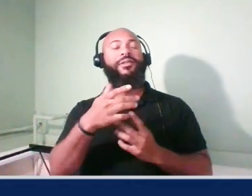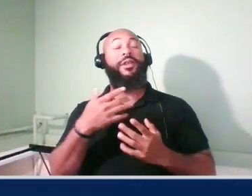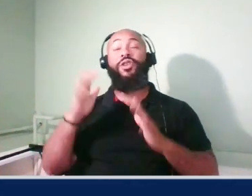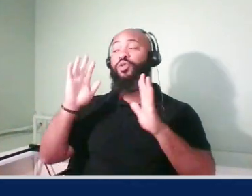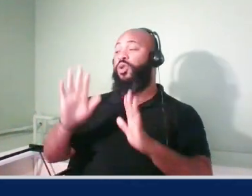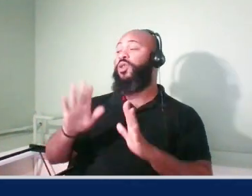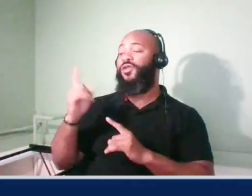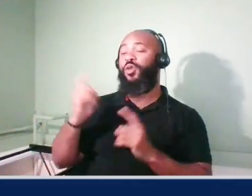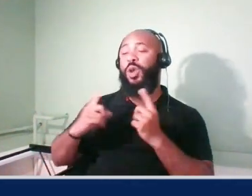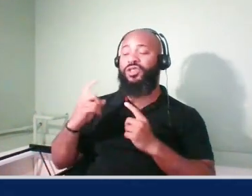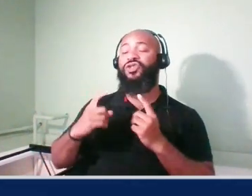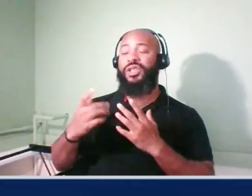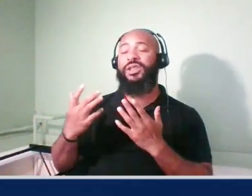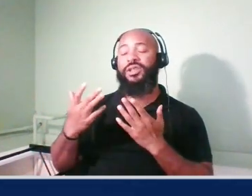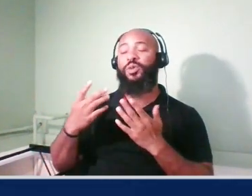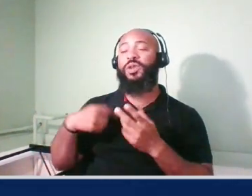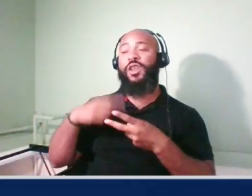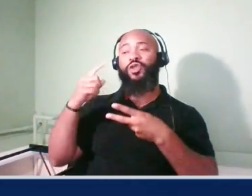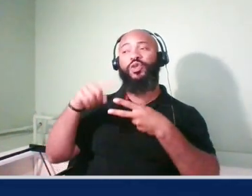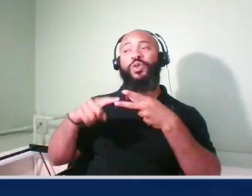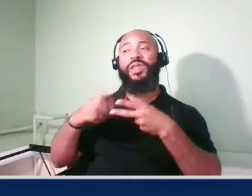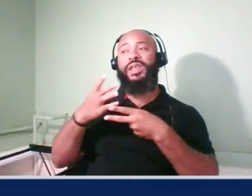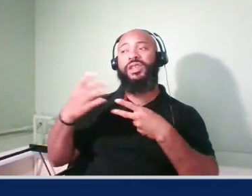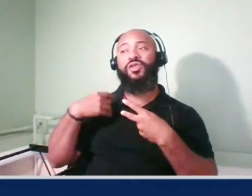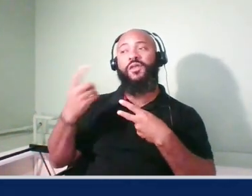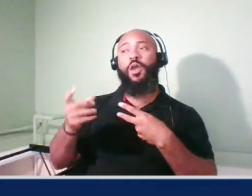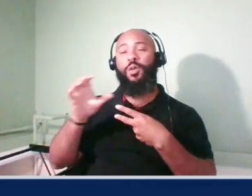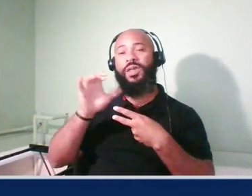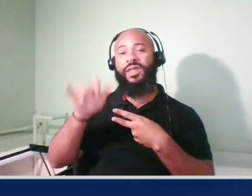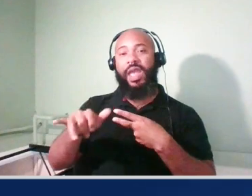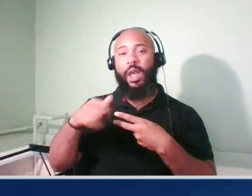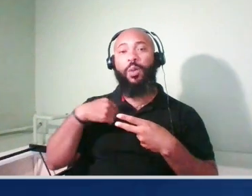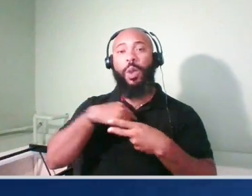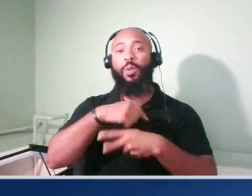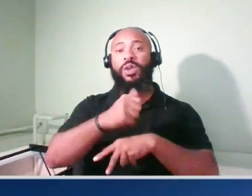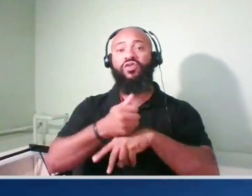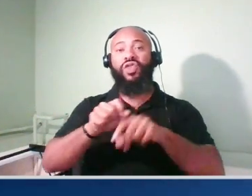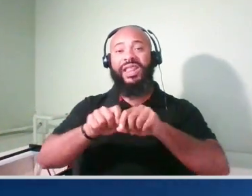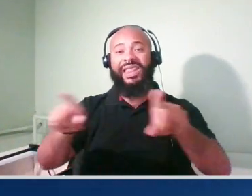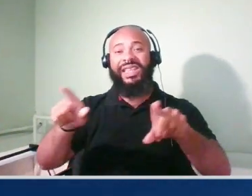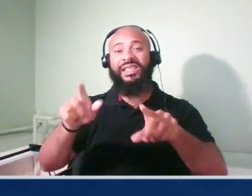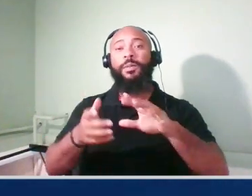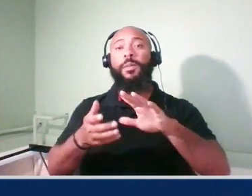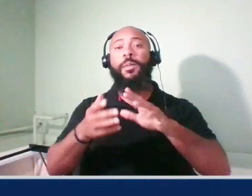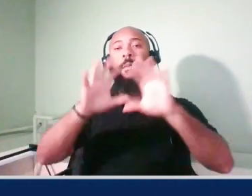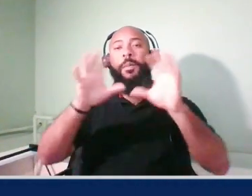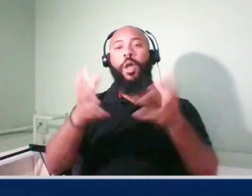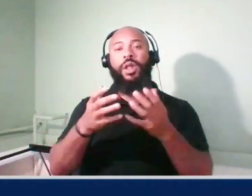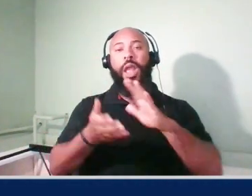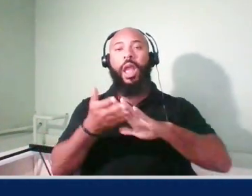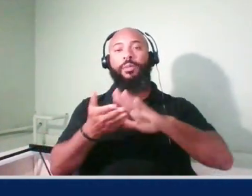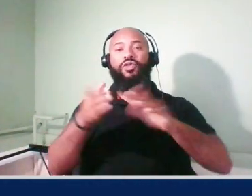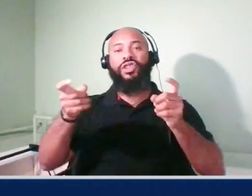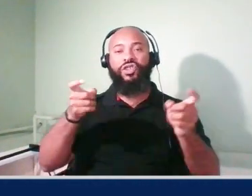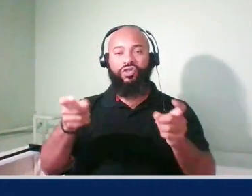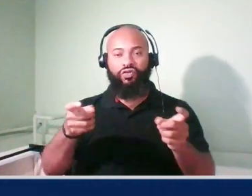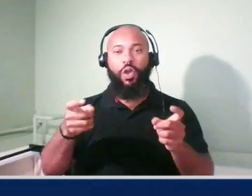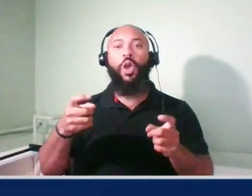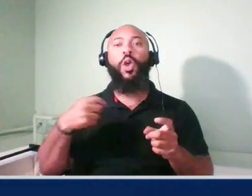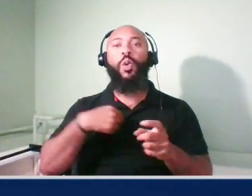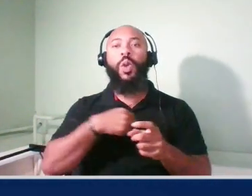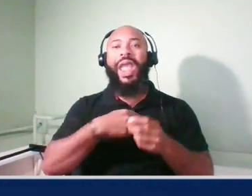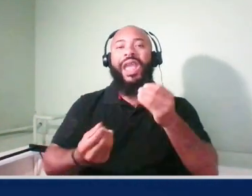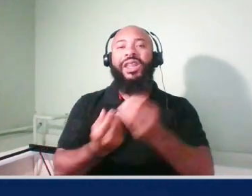that. Right? When we released bulk operations for controls, we also added a new page on the console called